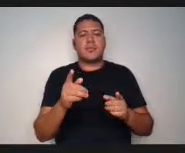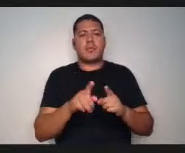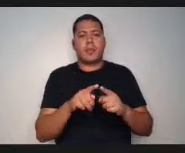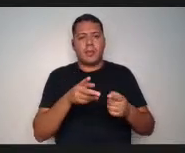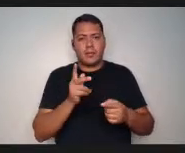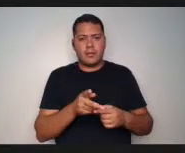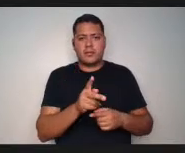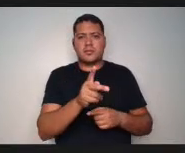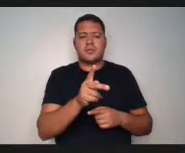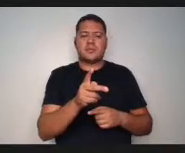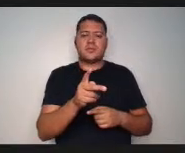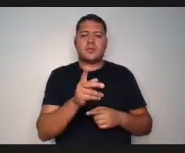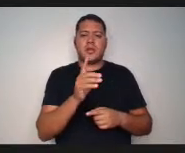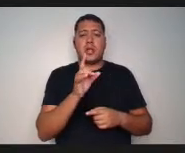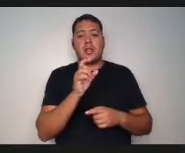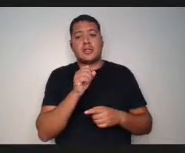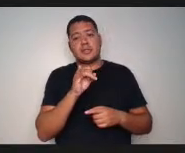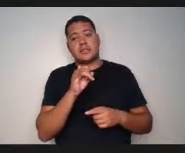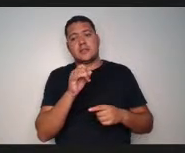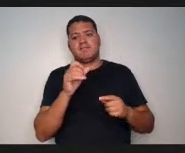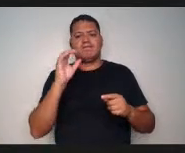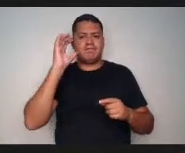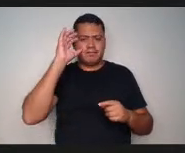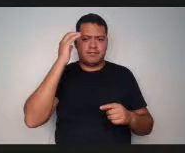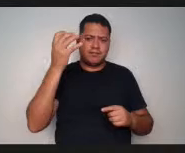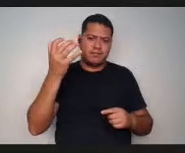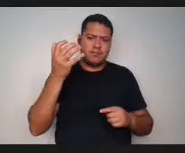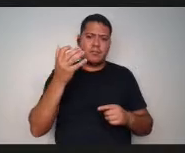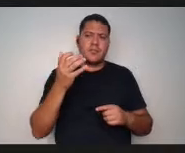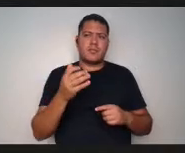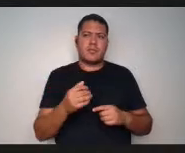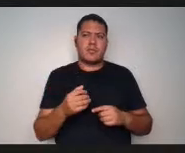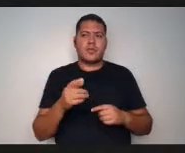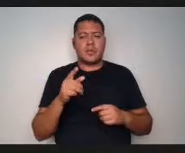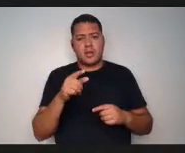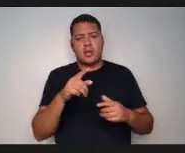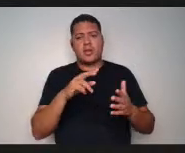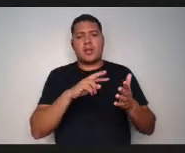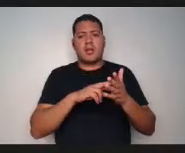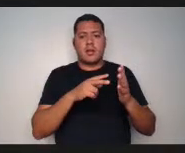aspect of work, especially for essential workers.